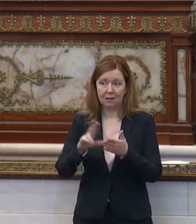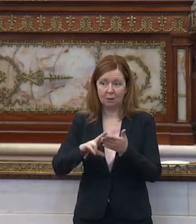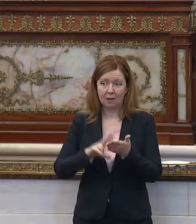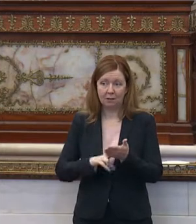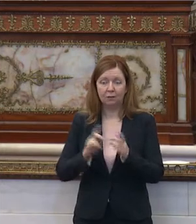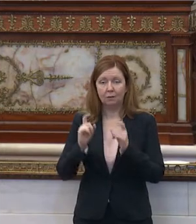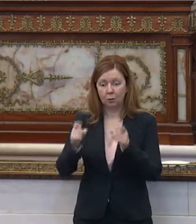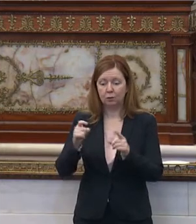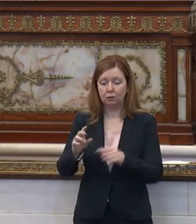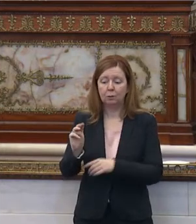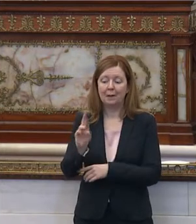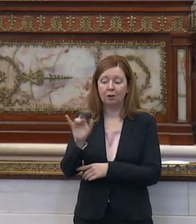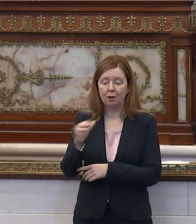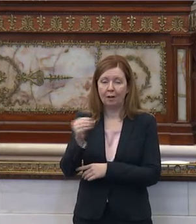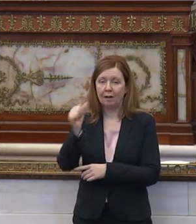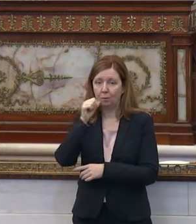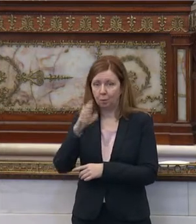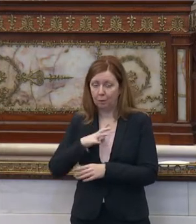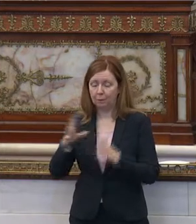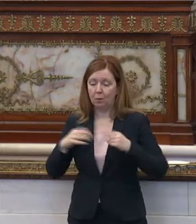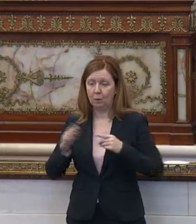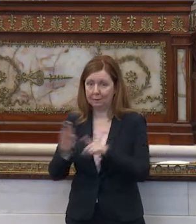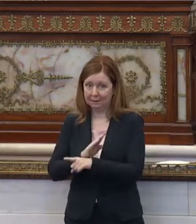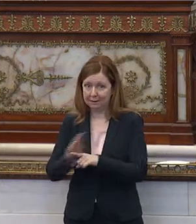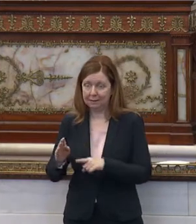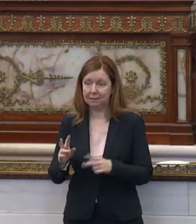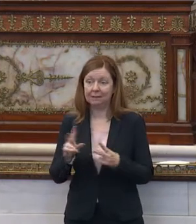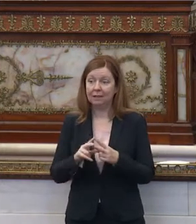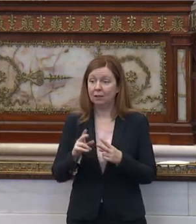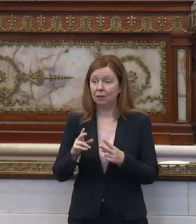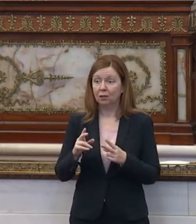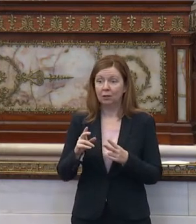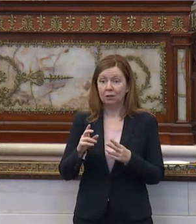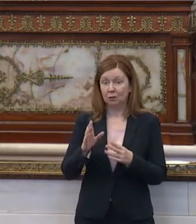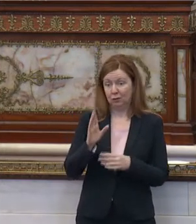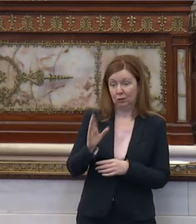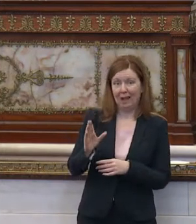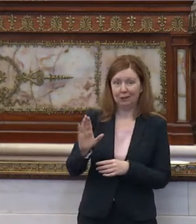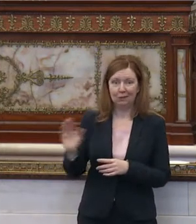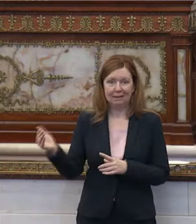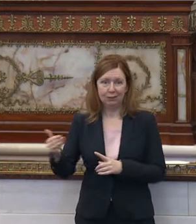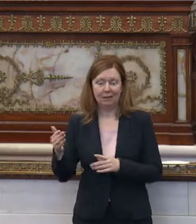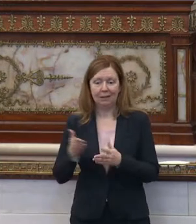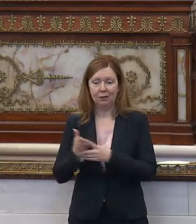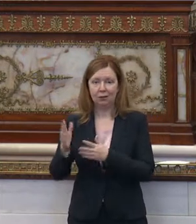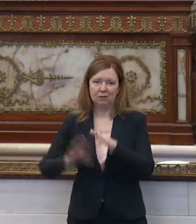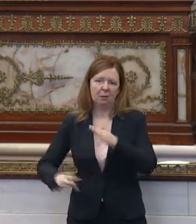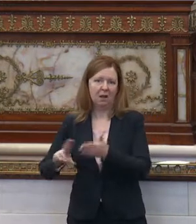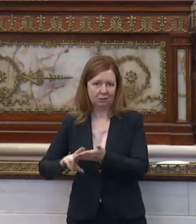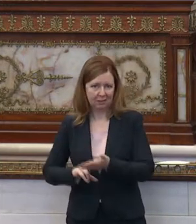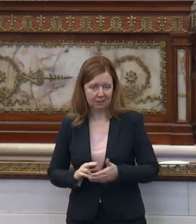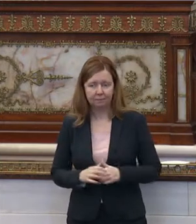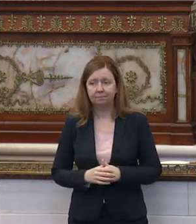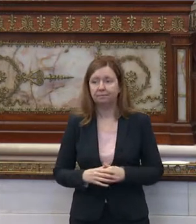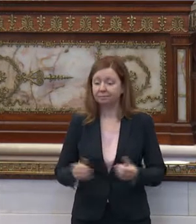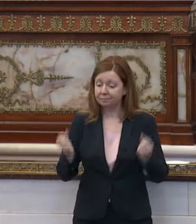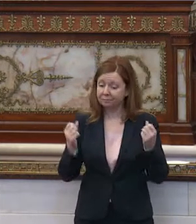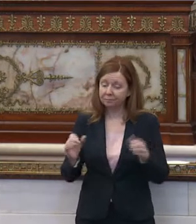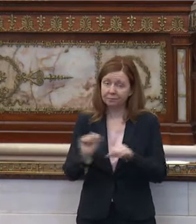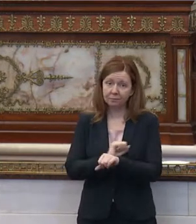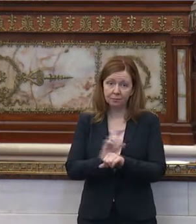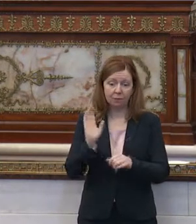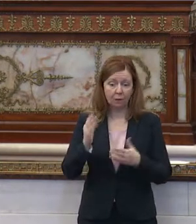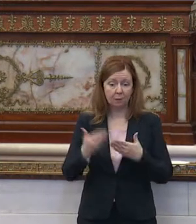were awarded to minority and women-owned businesses, either directly or indirectly through subcontracting. Much work will